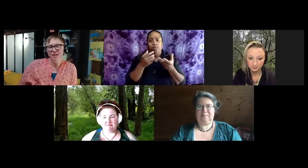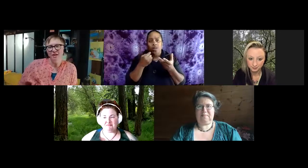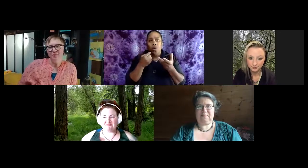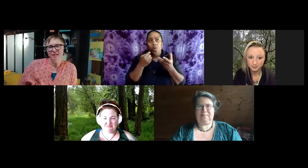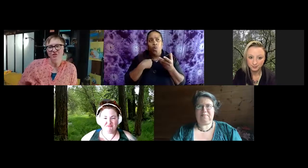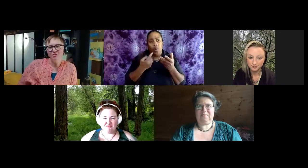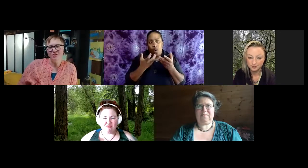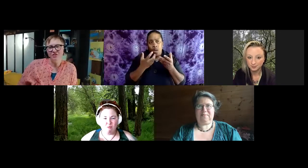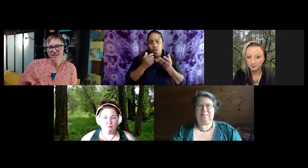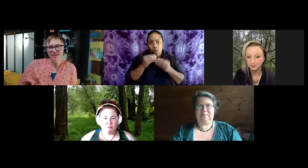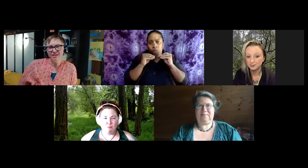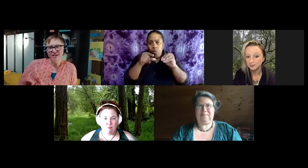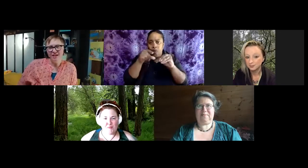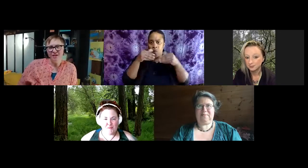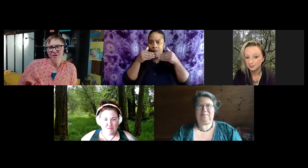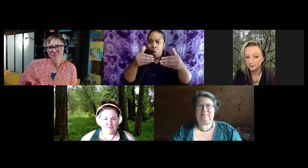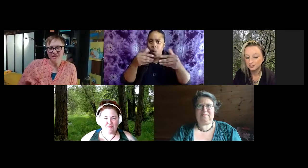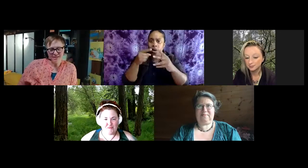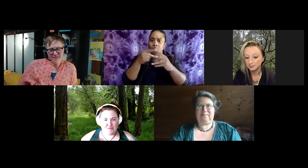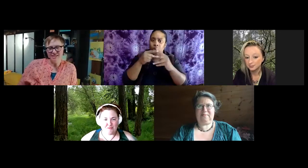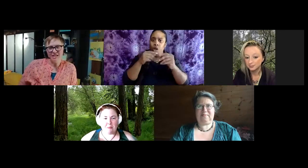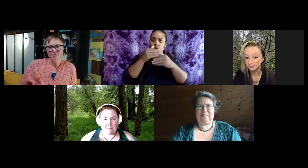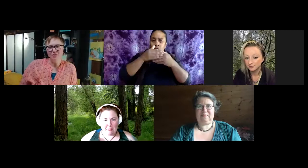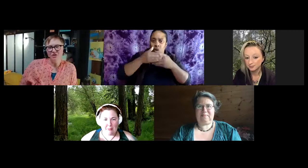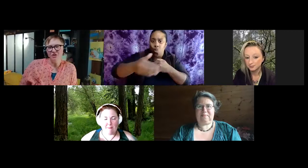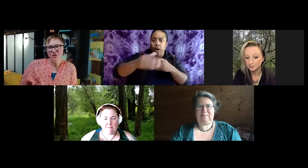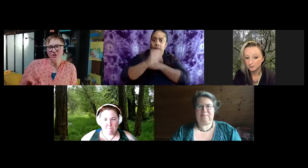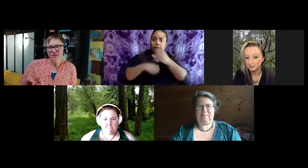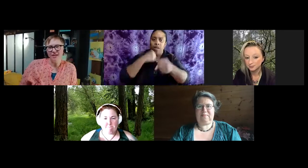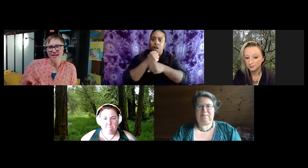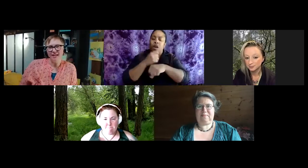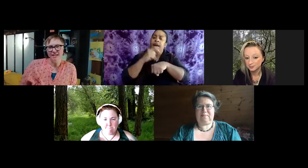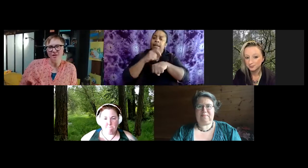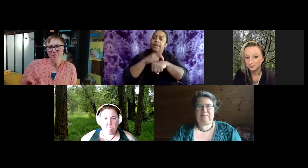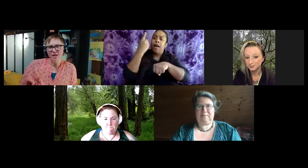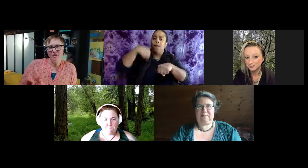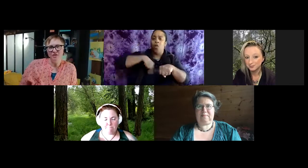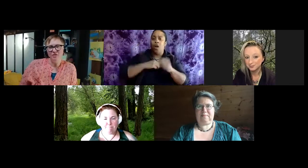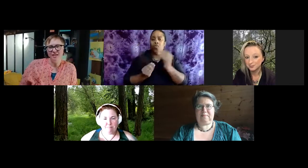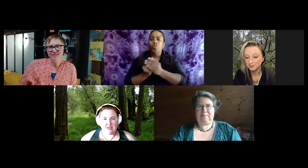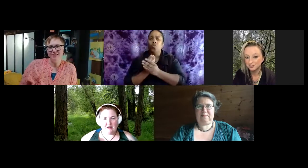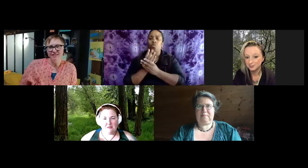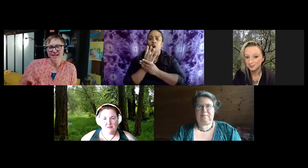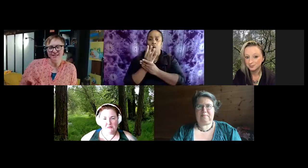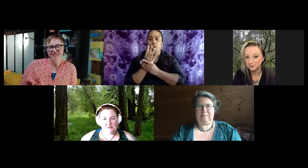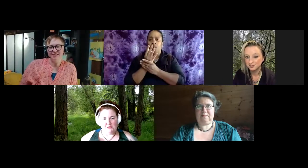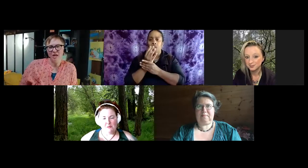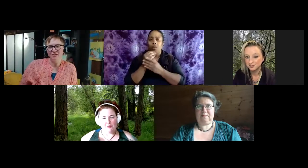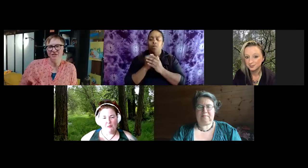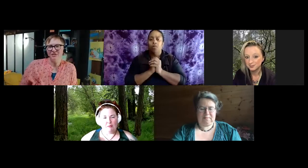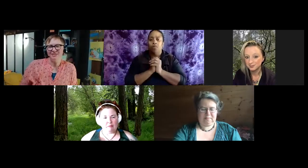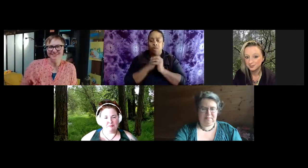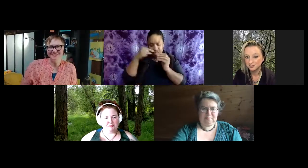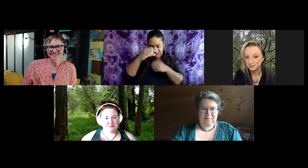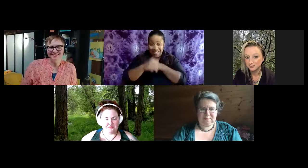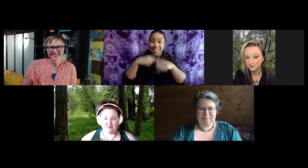forward and into the rest of the year. It's time for us to grow and reach for things. And this is the time of year to